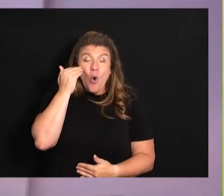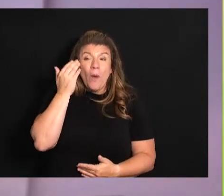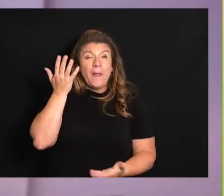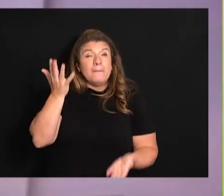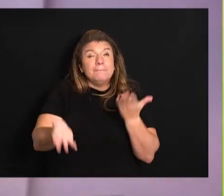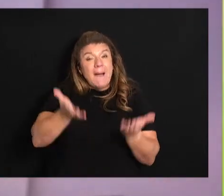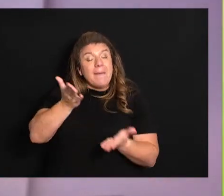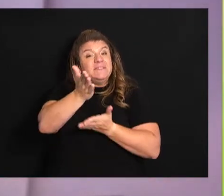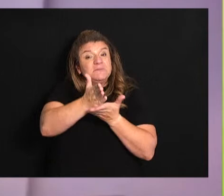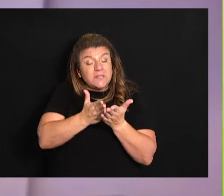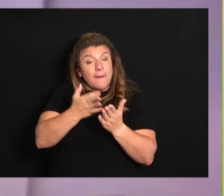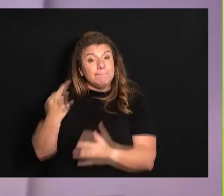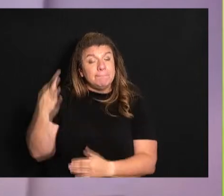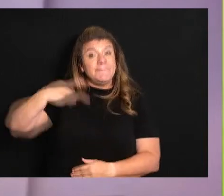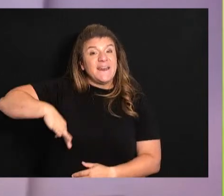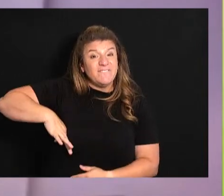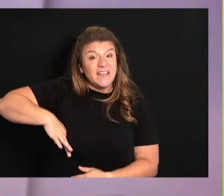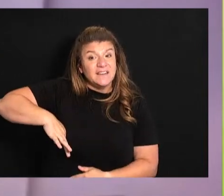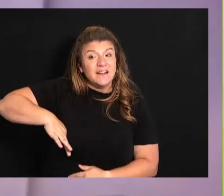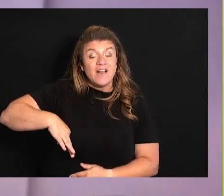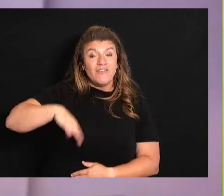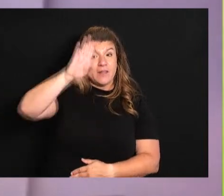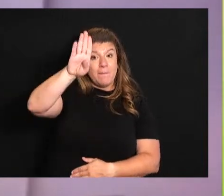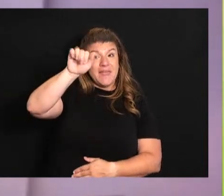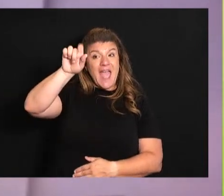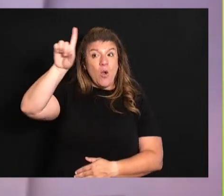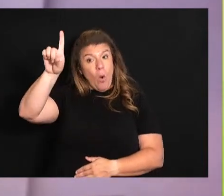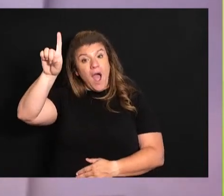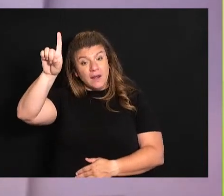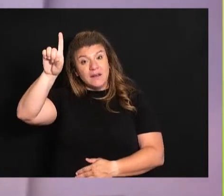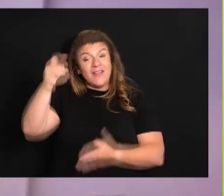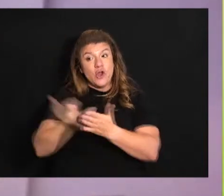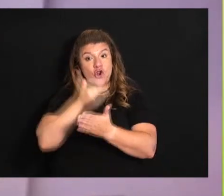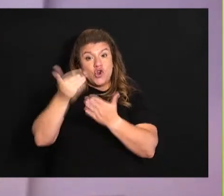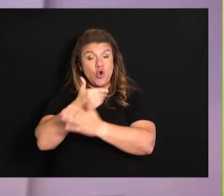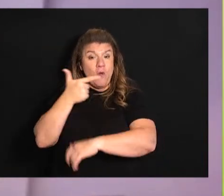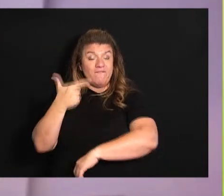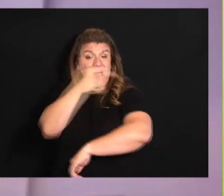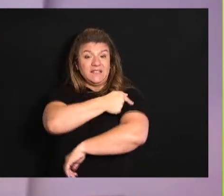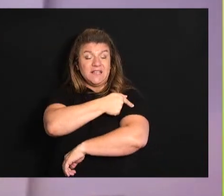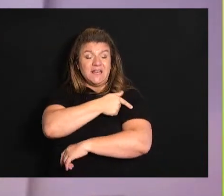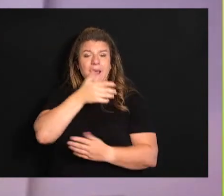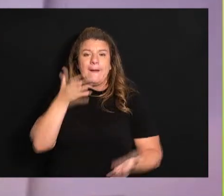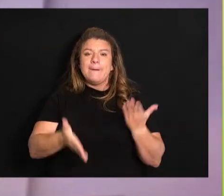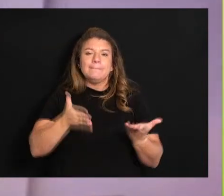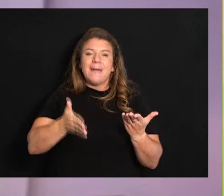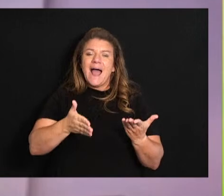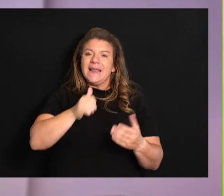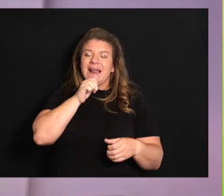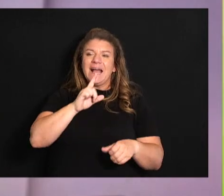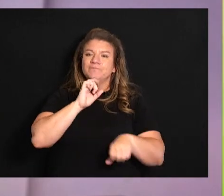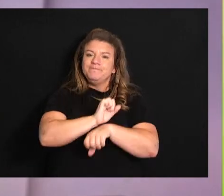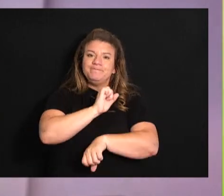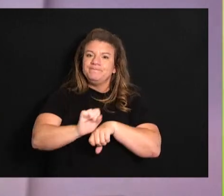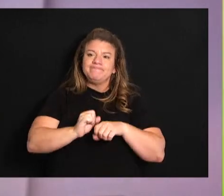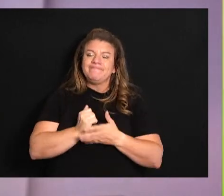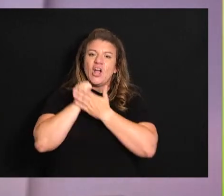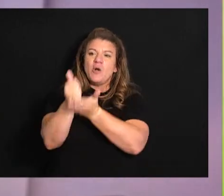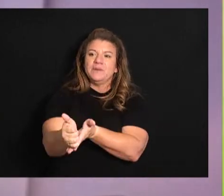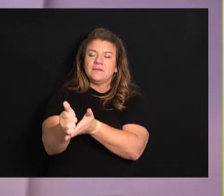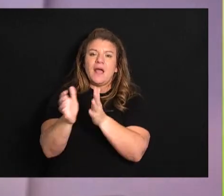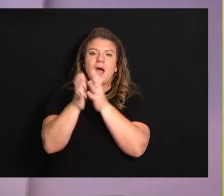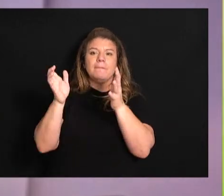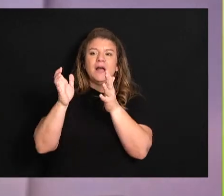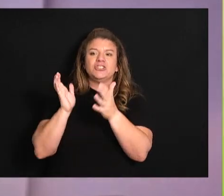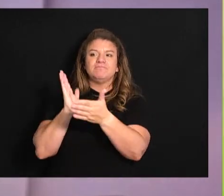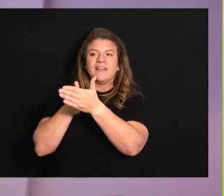may be some benefit for the BA.1 variant, some of these new vaccines may not really appreciably help us as much against some of